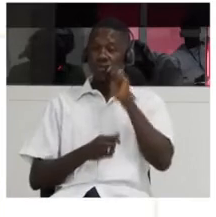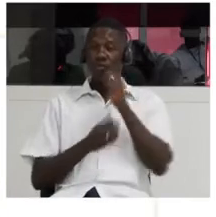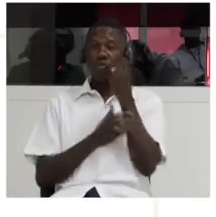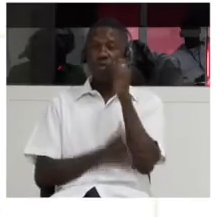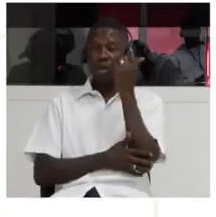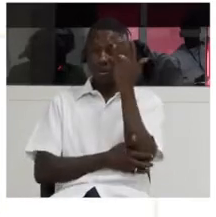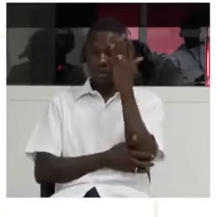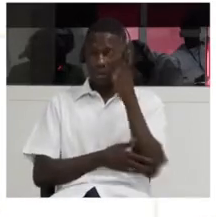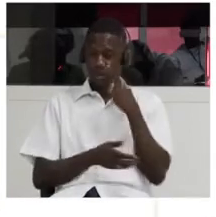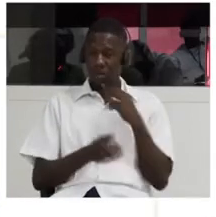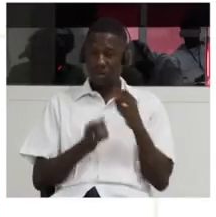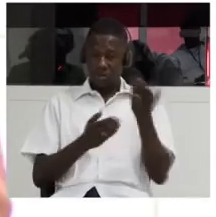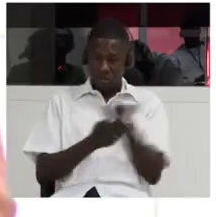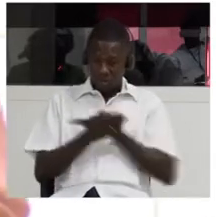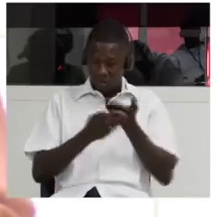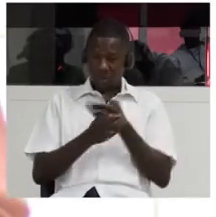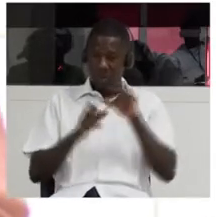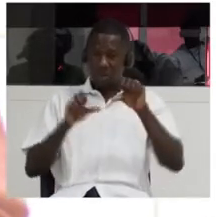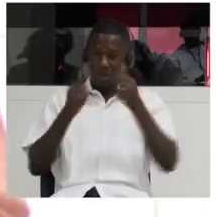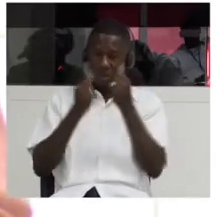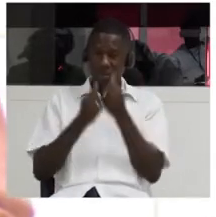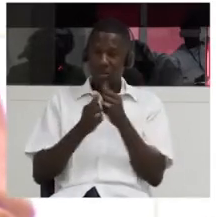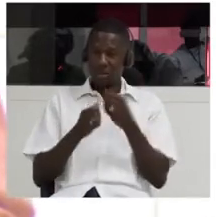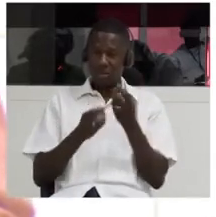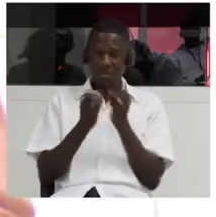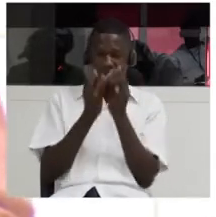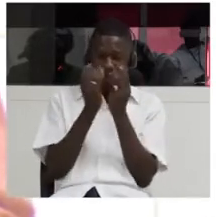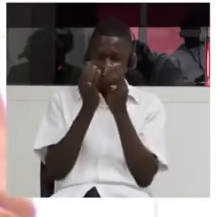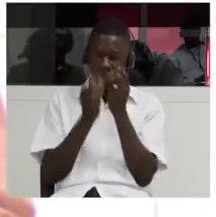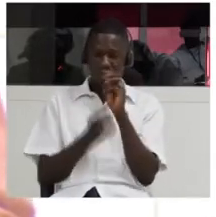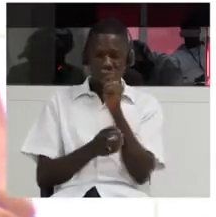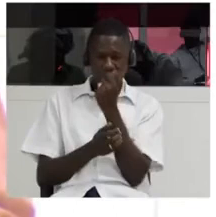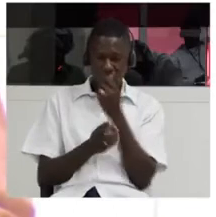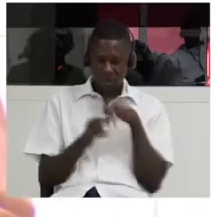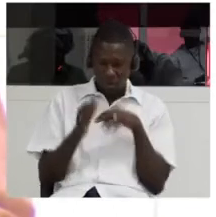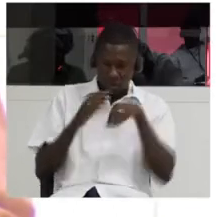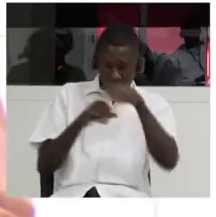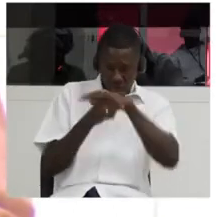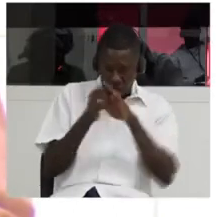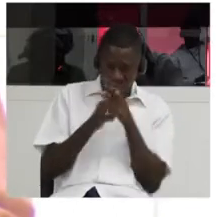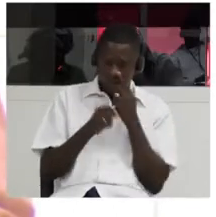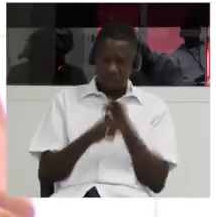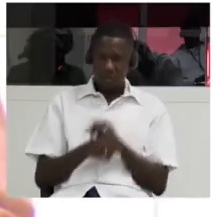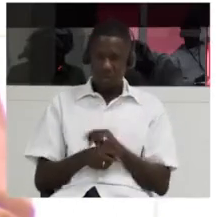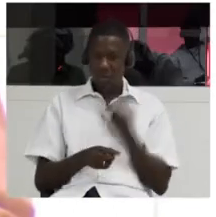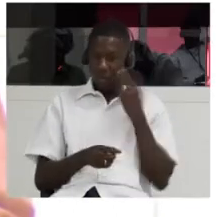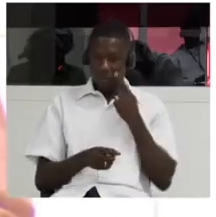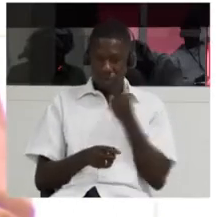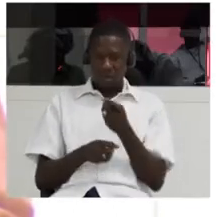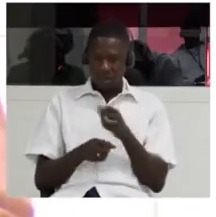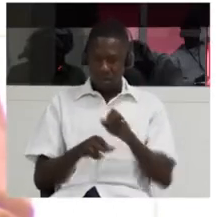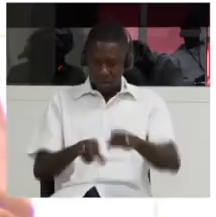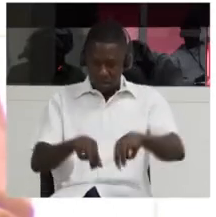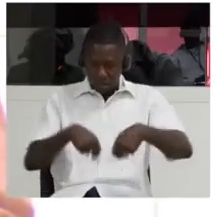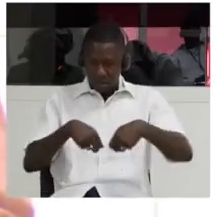leaves. So the guy took cover in these leaves. So when I saw the boots, I knew that this is a soldier and it's